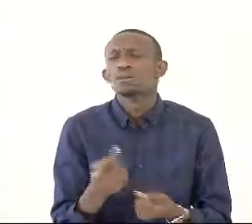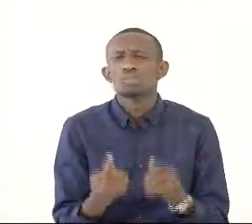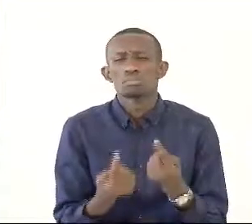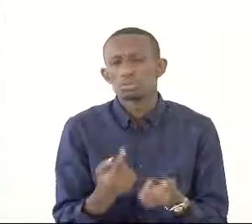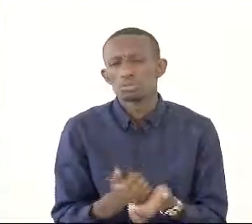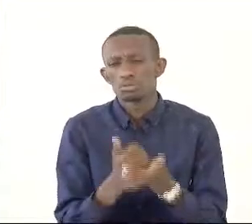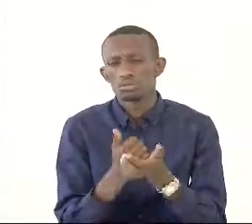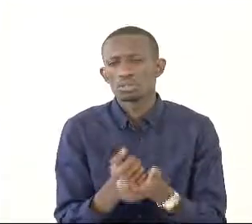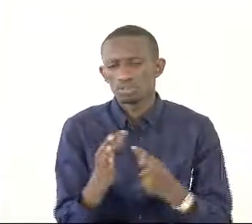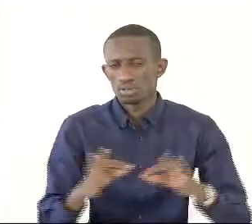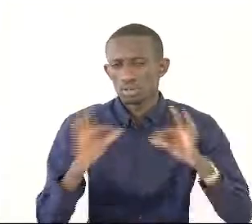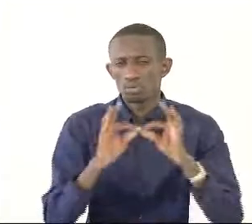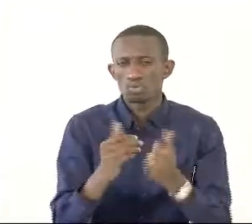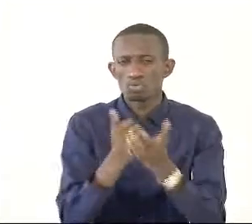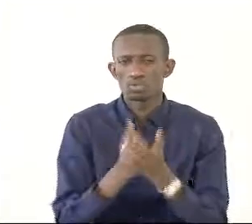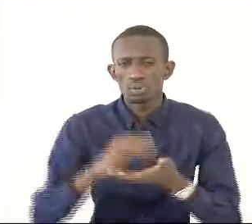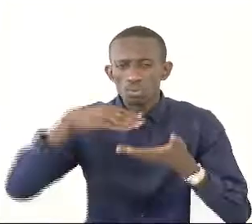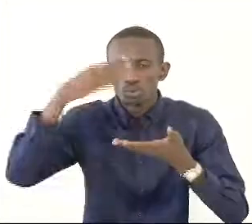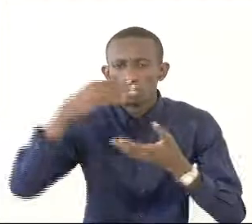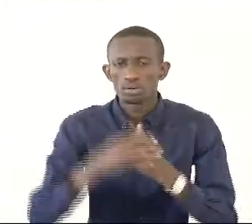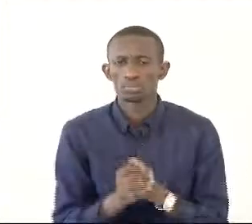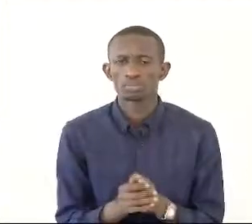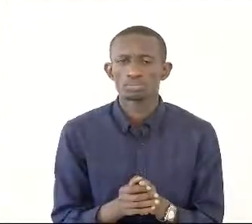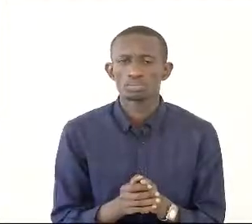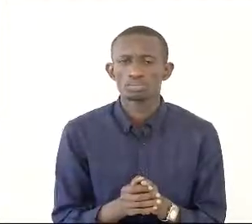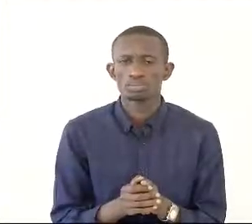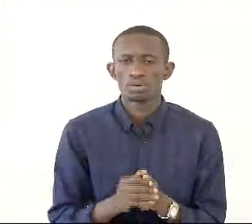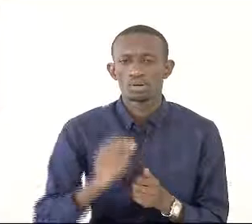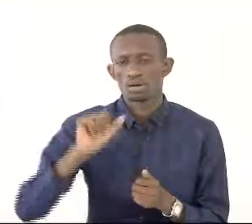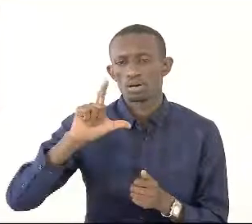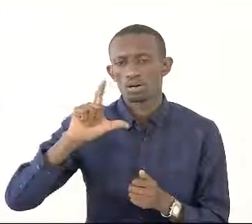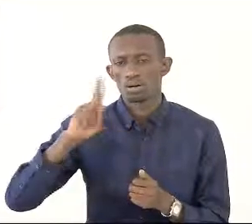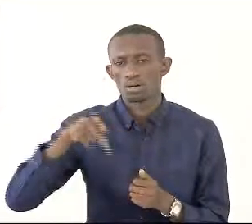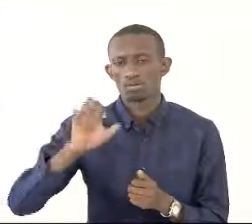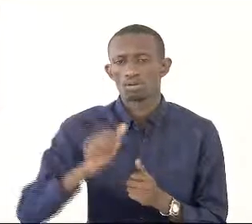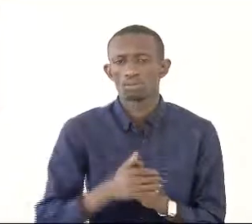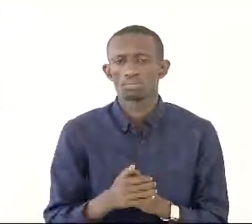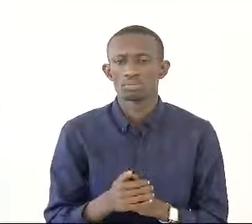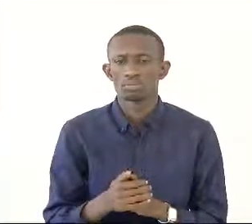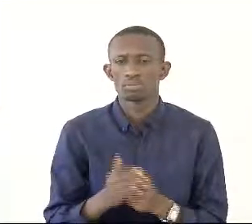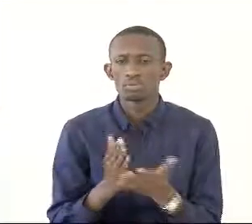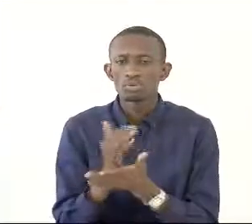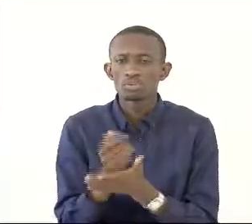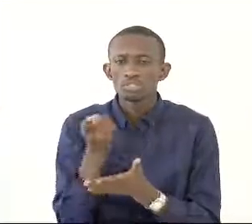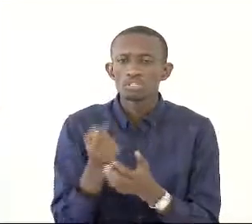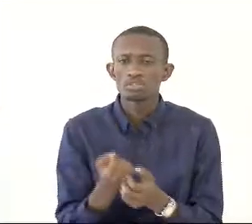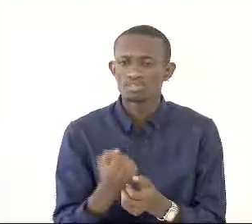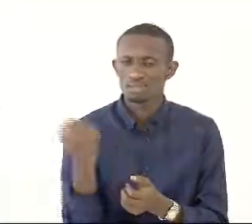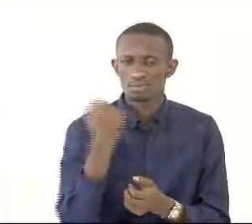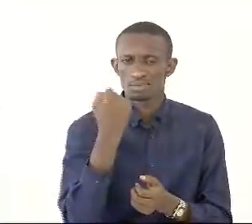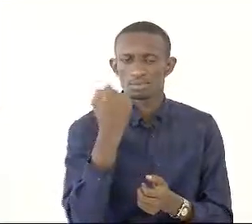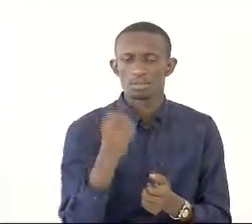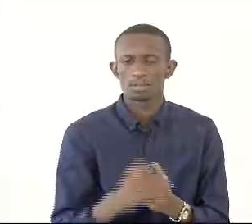particles because it has the strongest ionizing effect. That's what we have with this device. But again, I